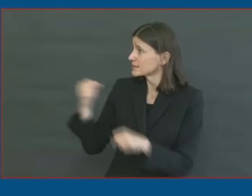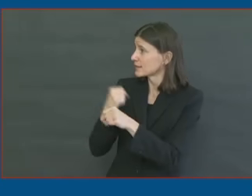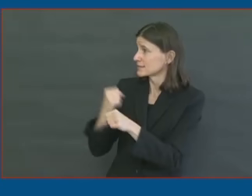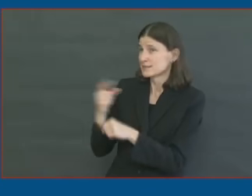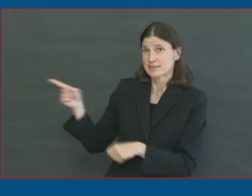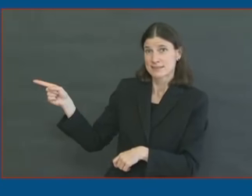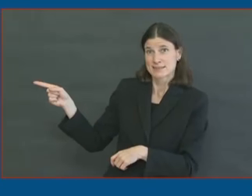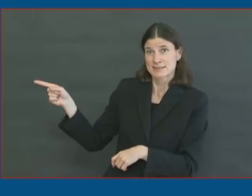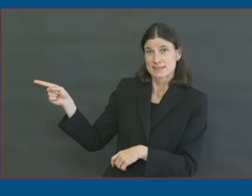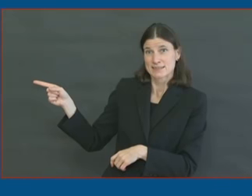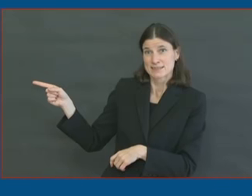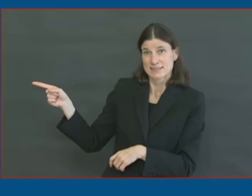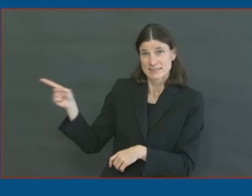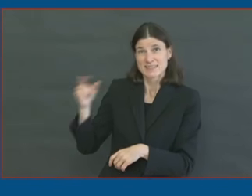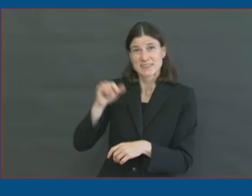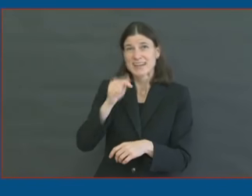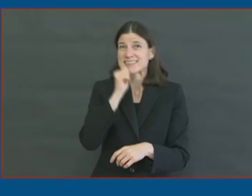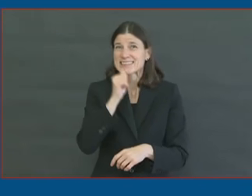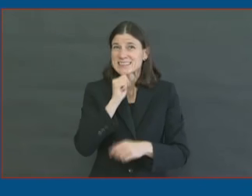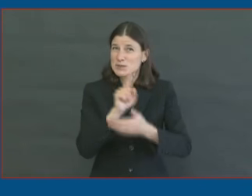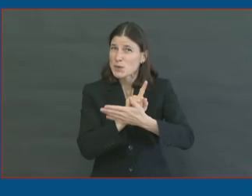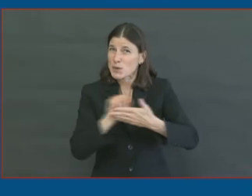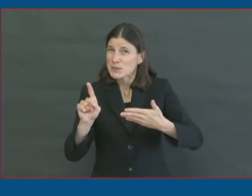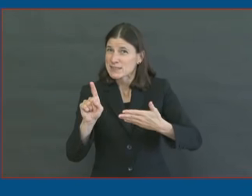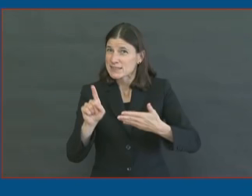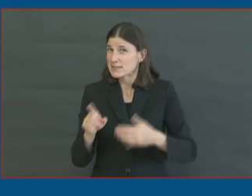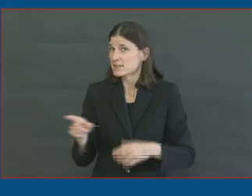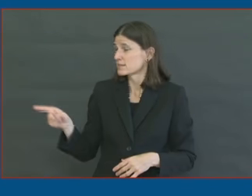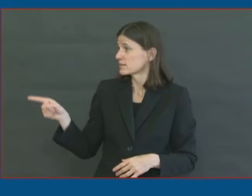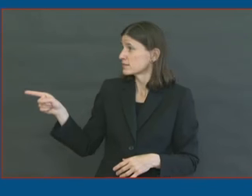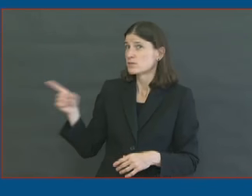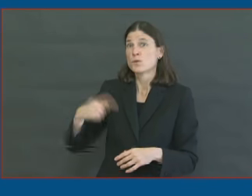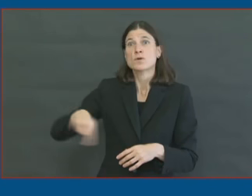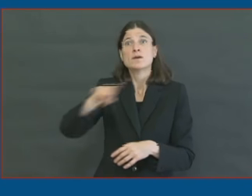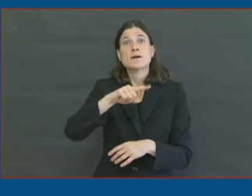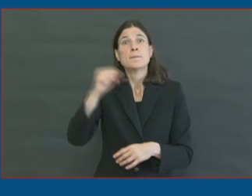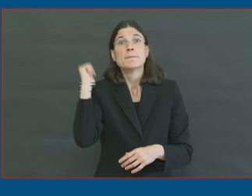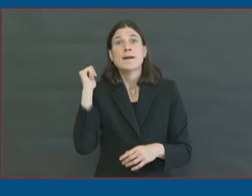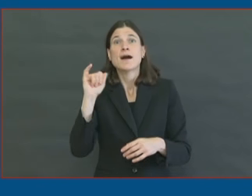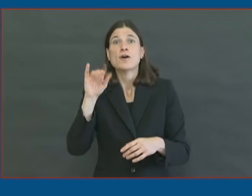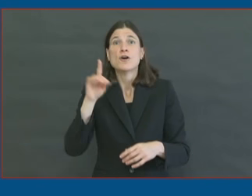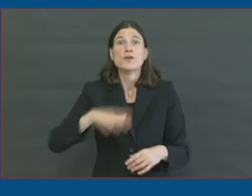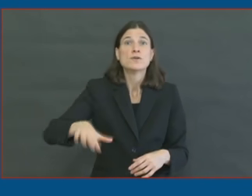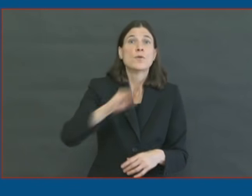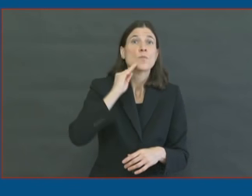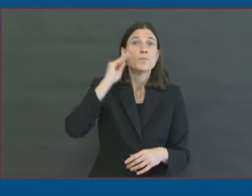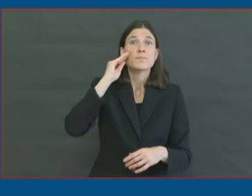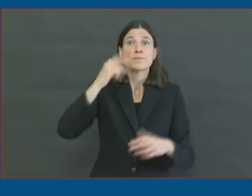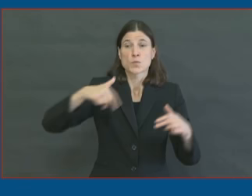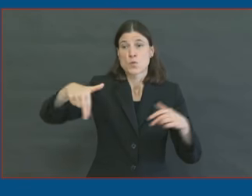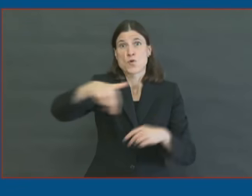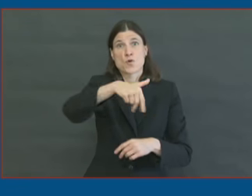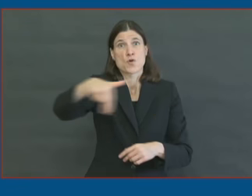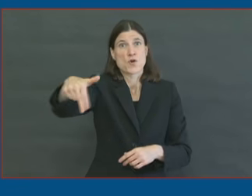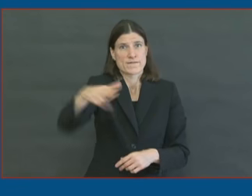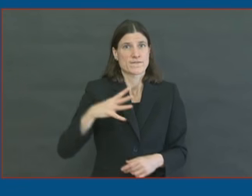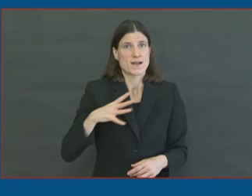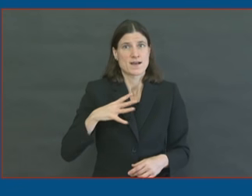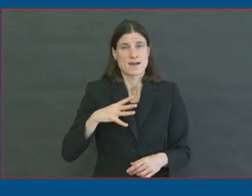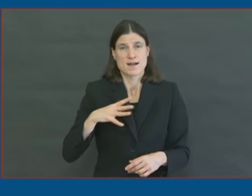house. Hang out in your backyard or hang out, go for a walk around the block. But please do not